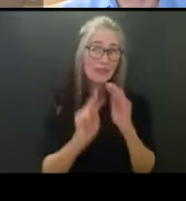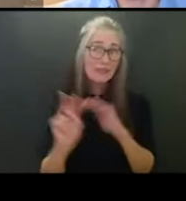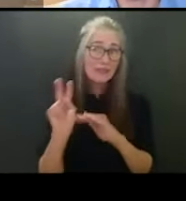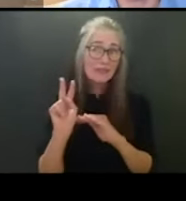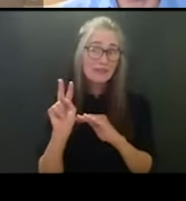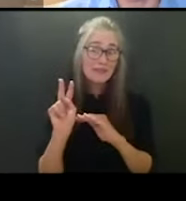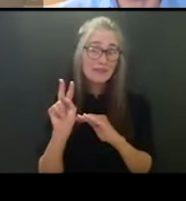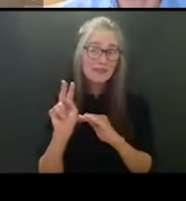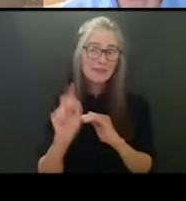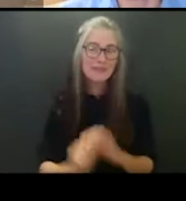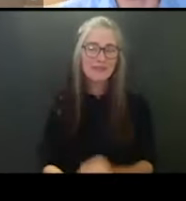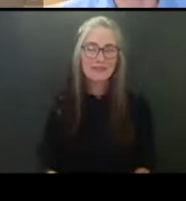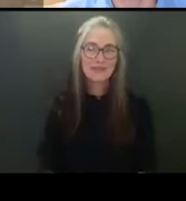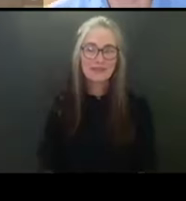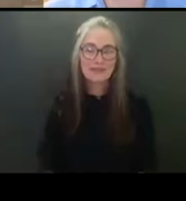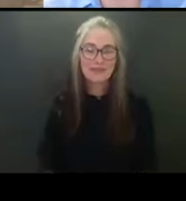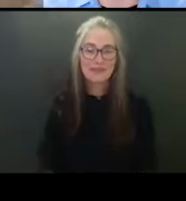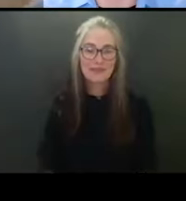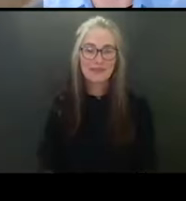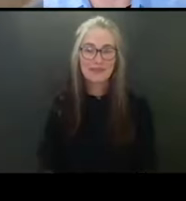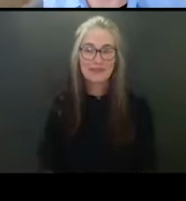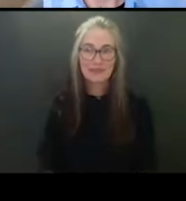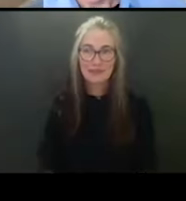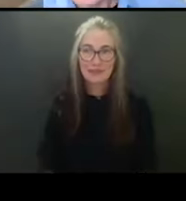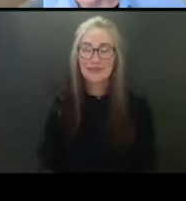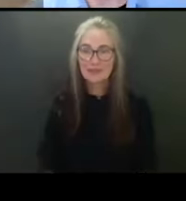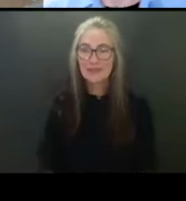your choice. And then I'll show you the results in a minute.